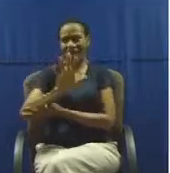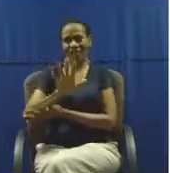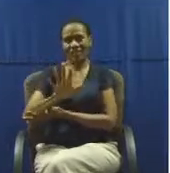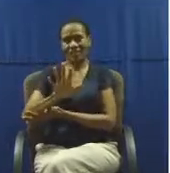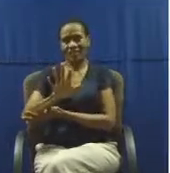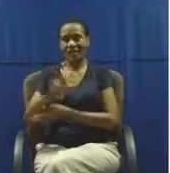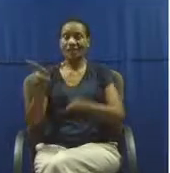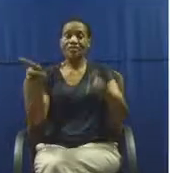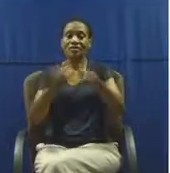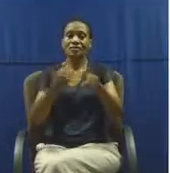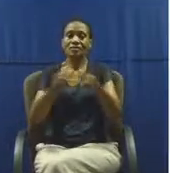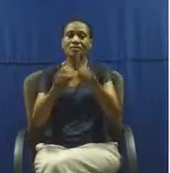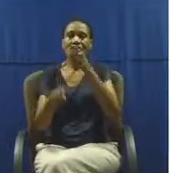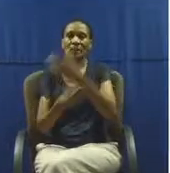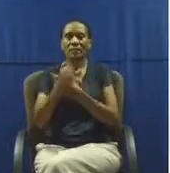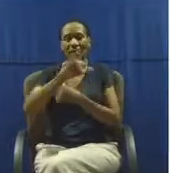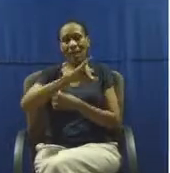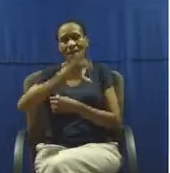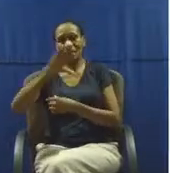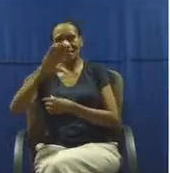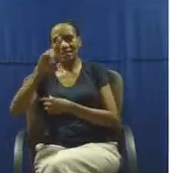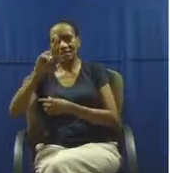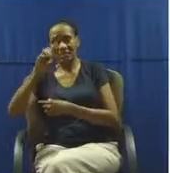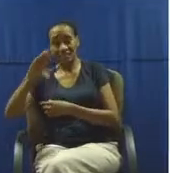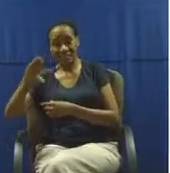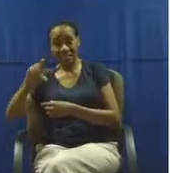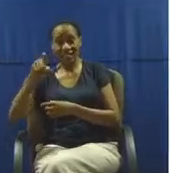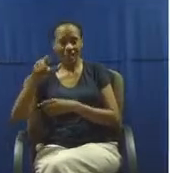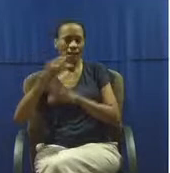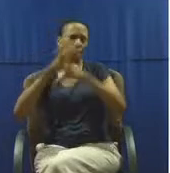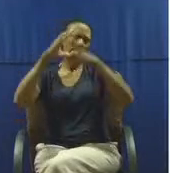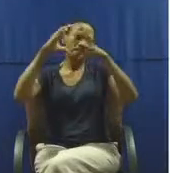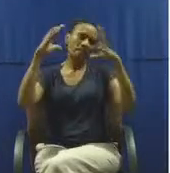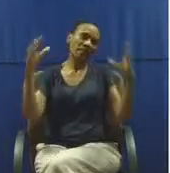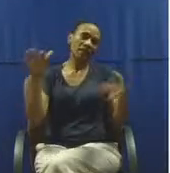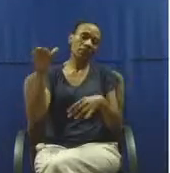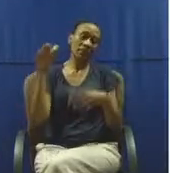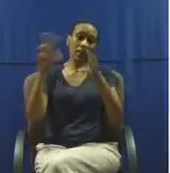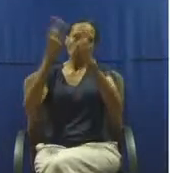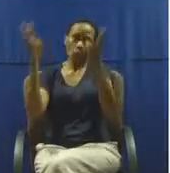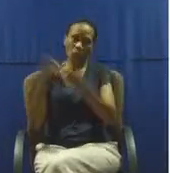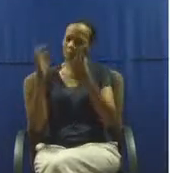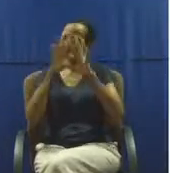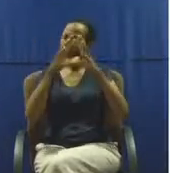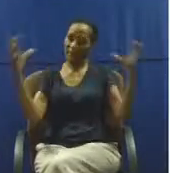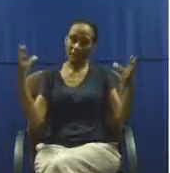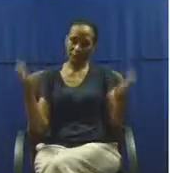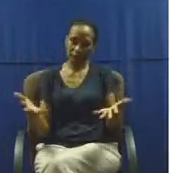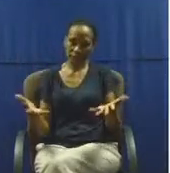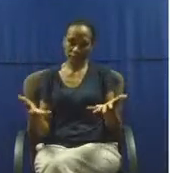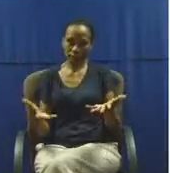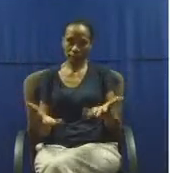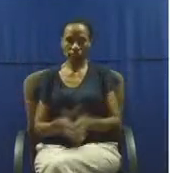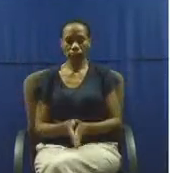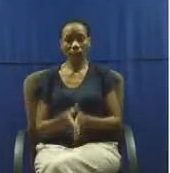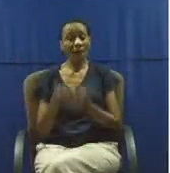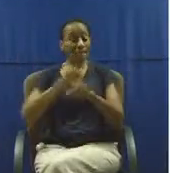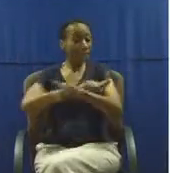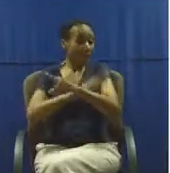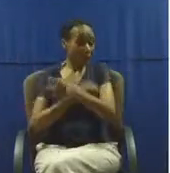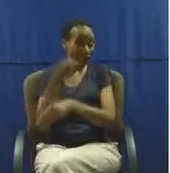thing with the ICBC, which is the largest bank in the world, and all that. Now, that is the